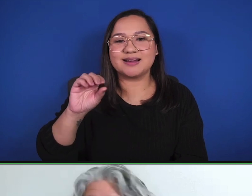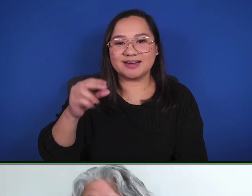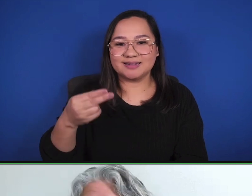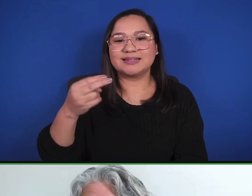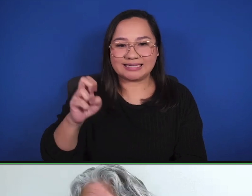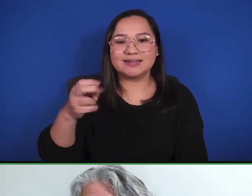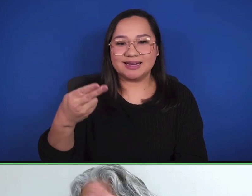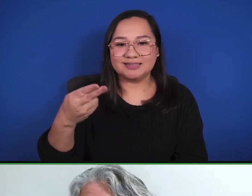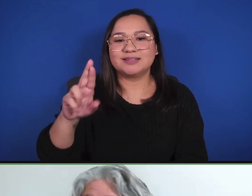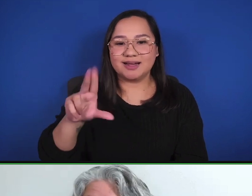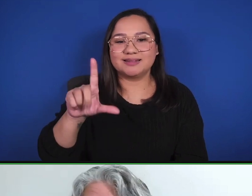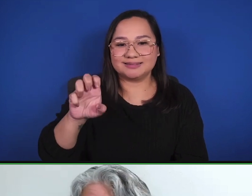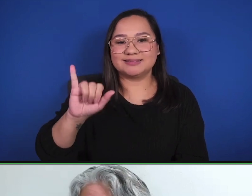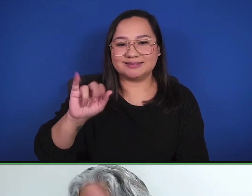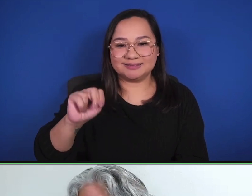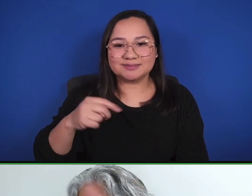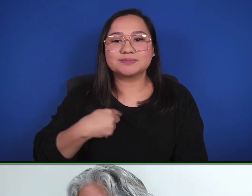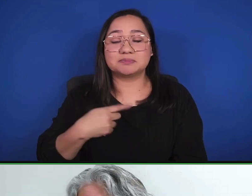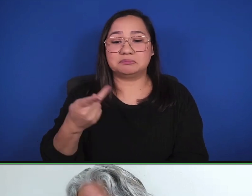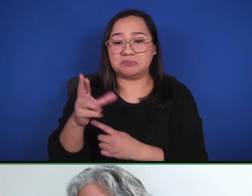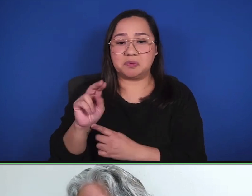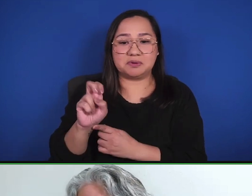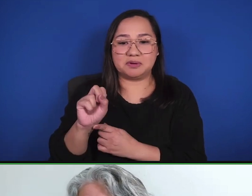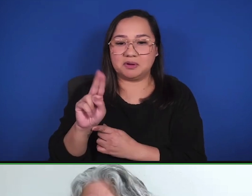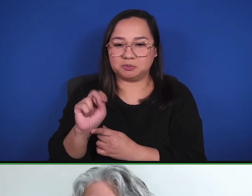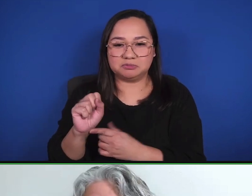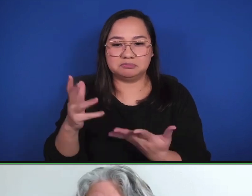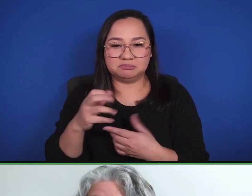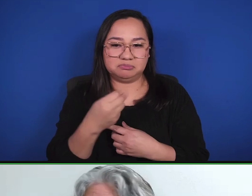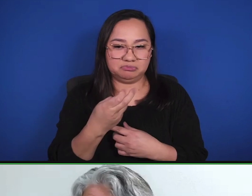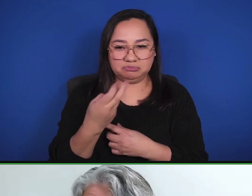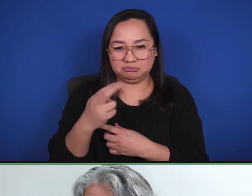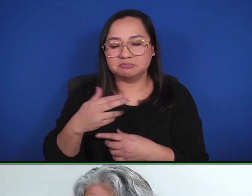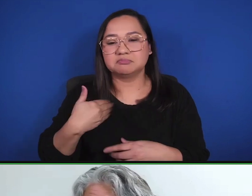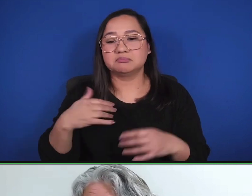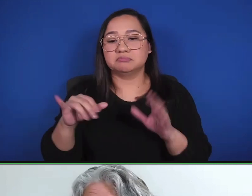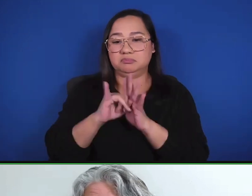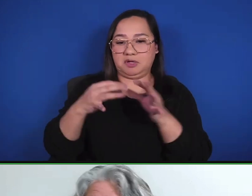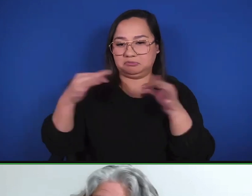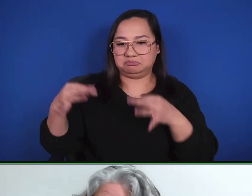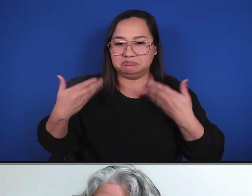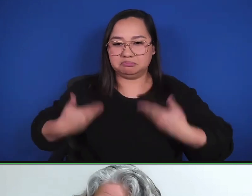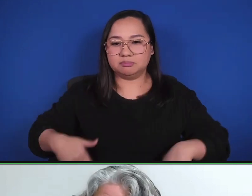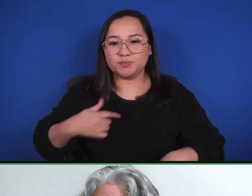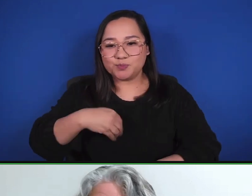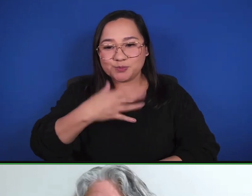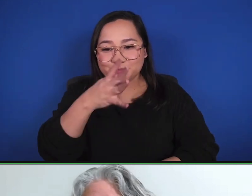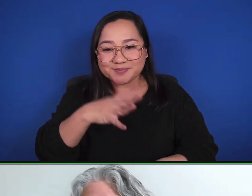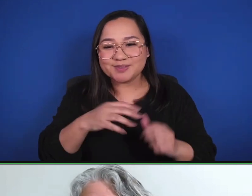her, and I am a white woman with gray shoulder length hair, and I'm wearing a black t-shirt today with a white